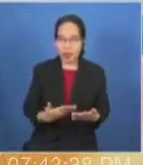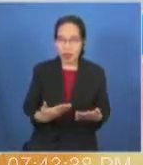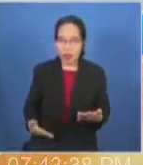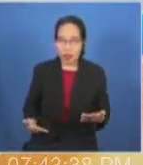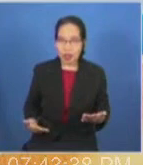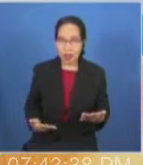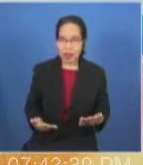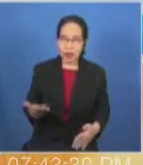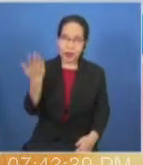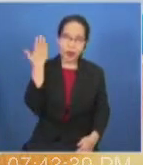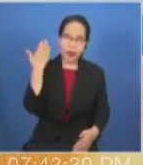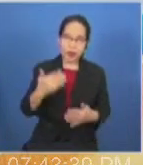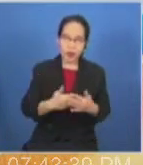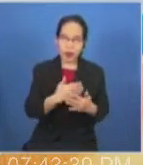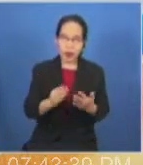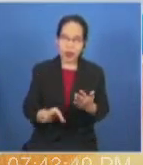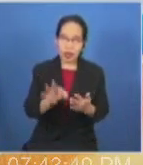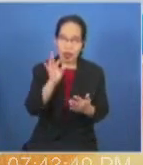the Bible.